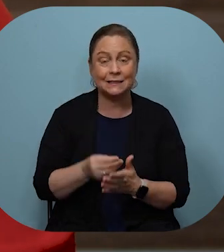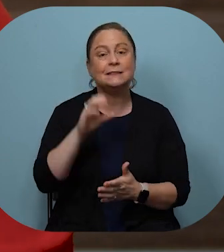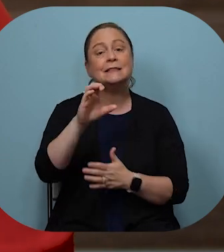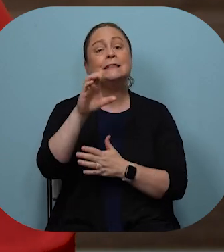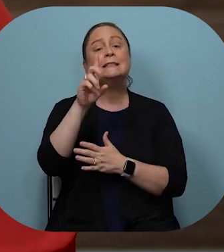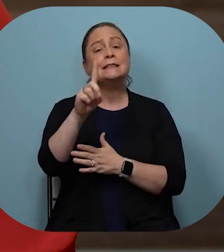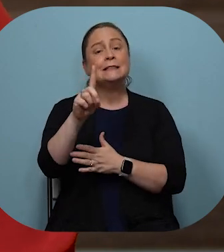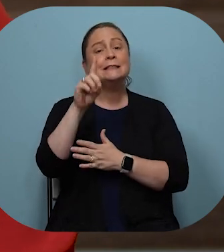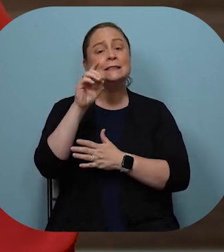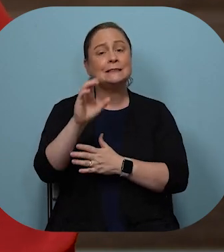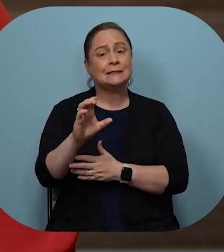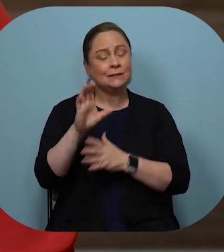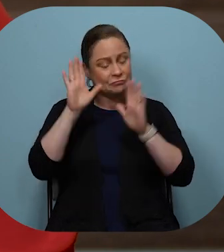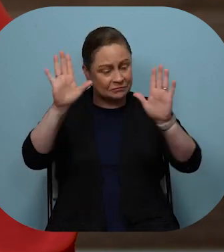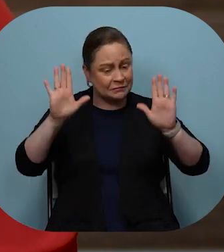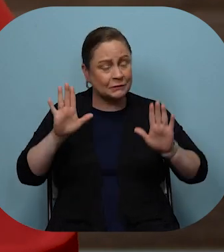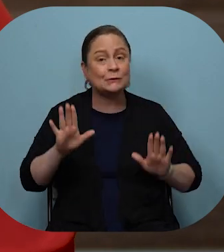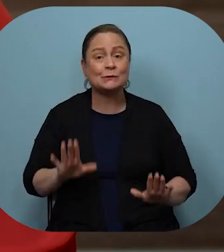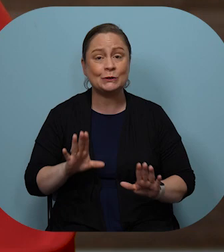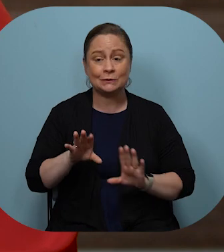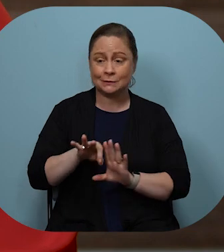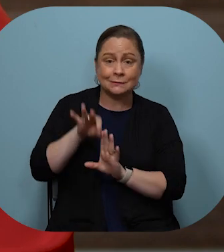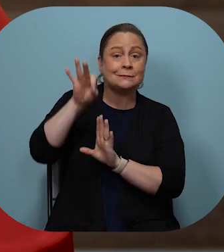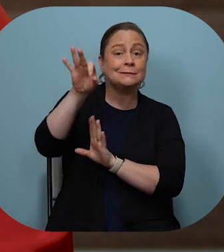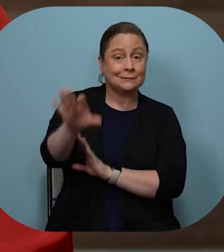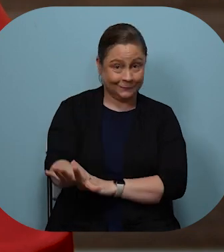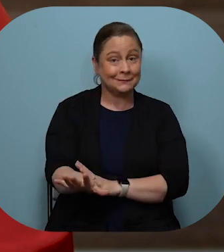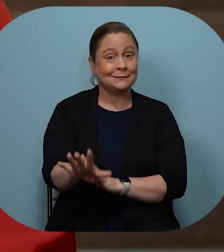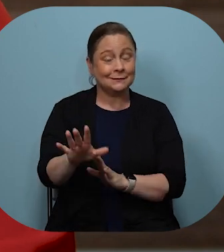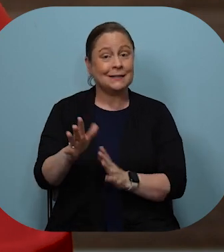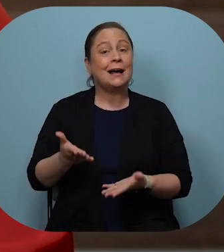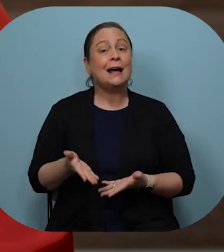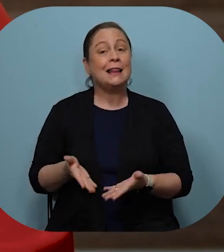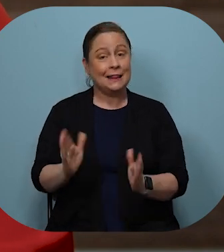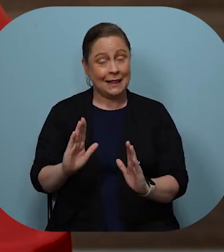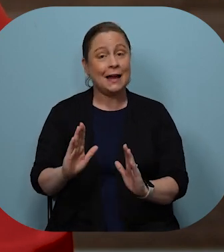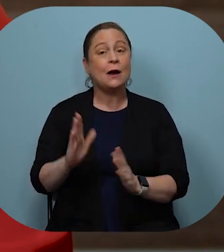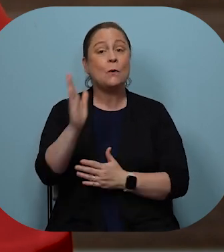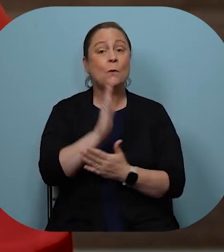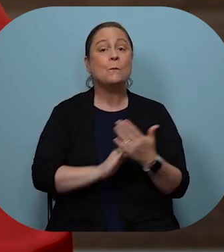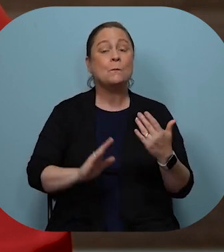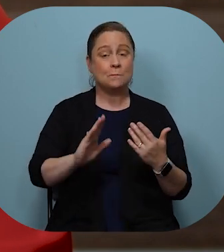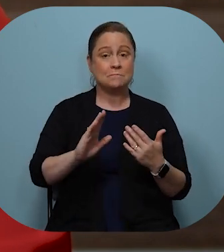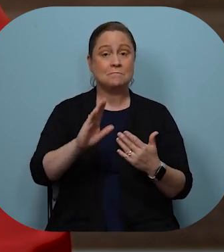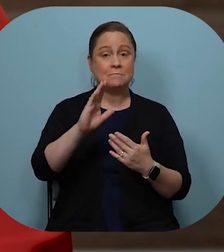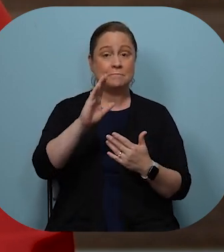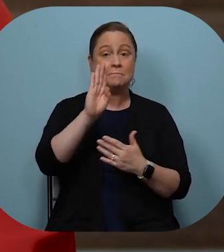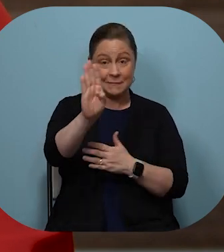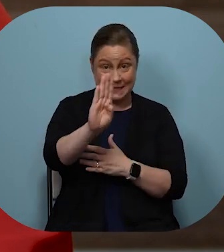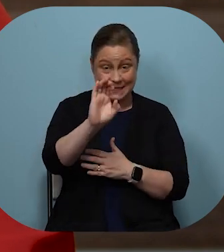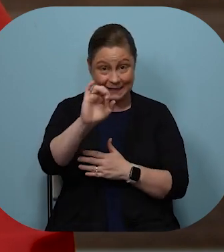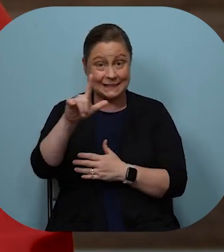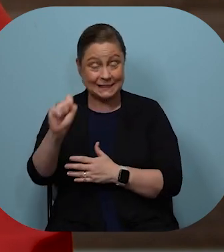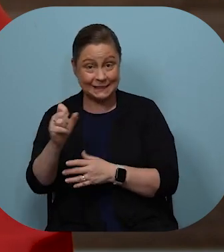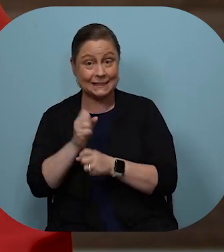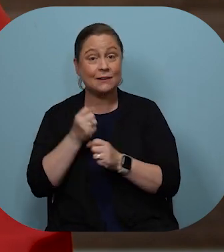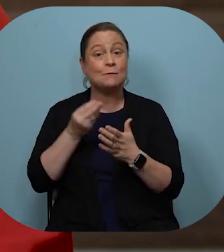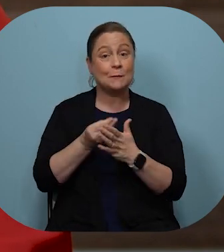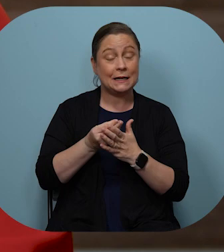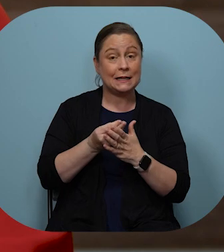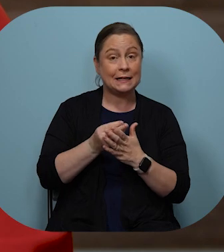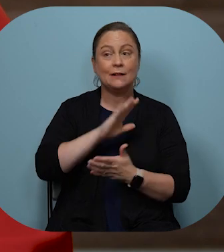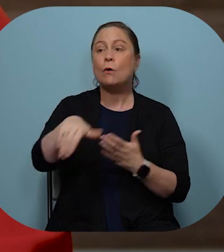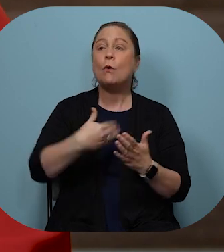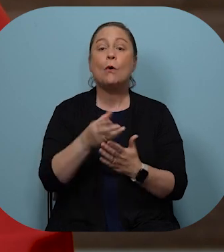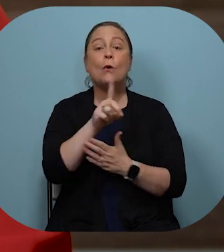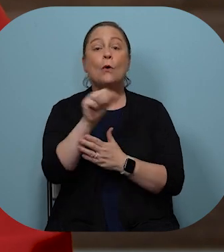CDC graciously opened up funding to leverage Part B CILs to ensure people with disabilities were receiving equitable access to